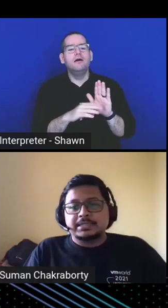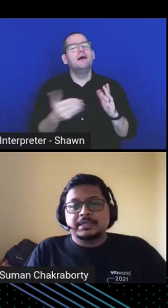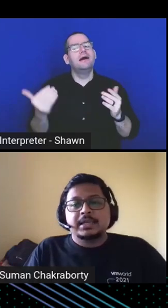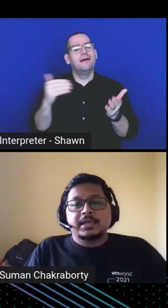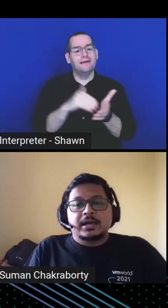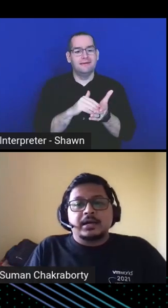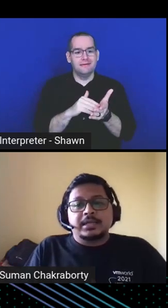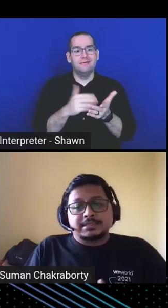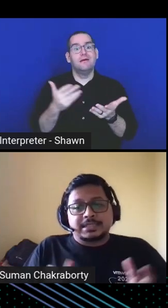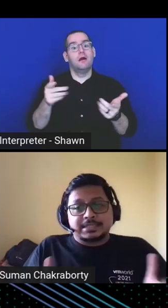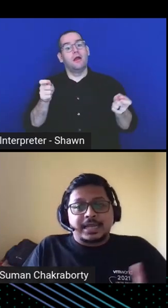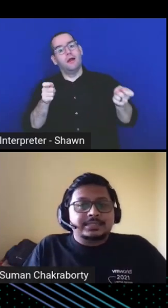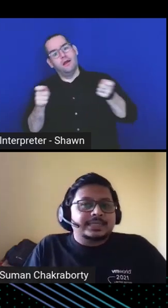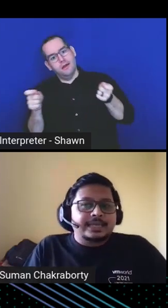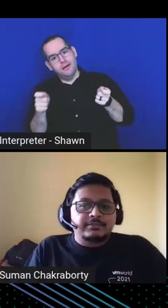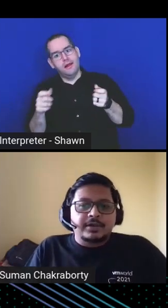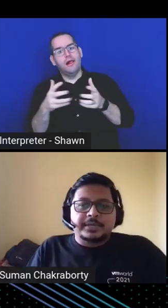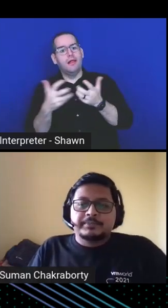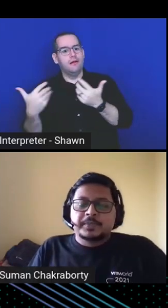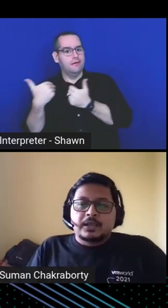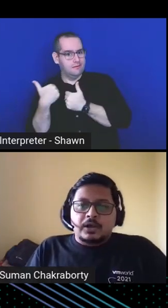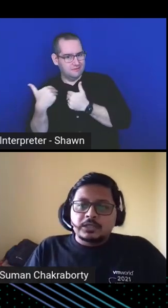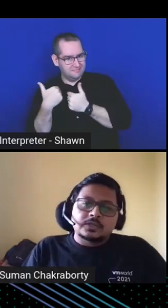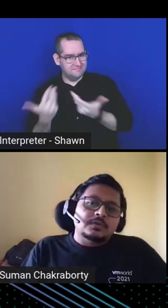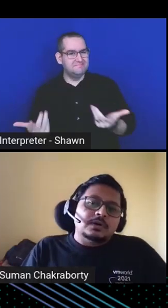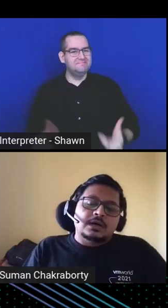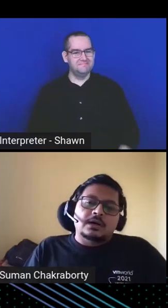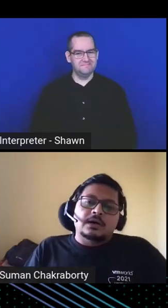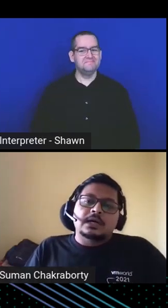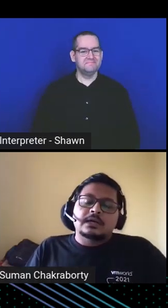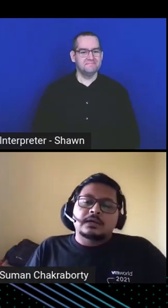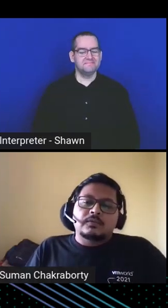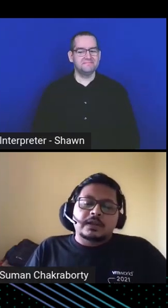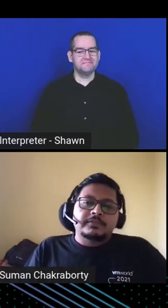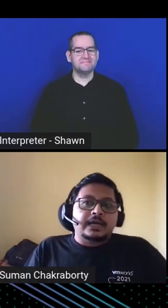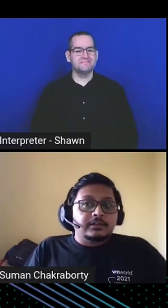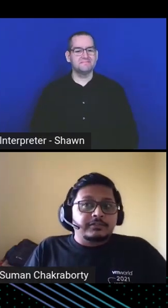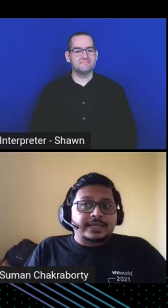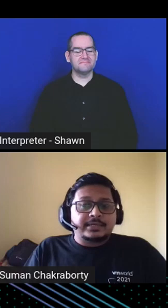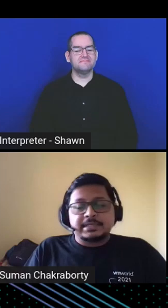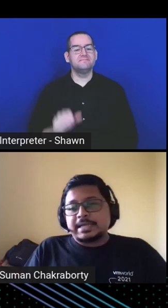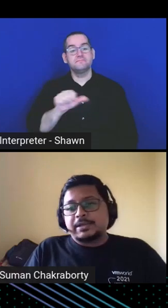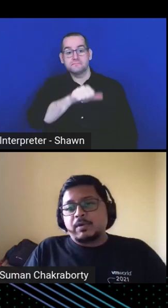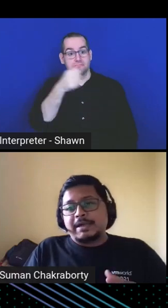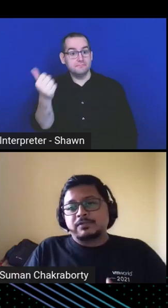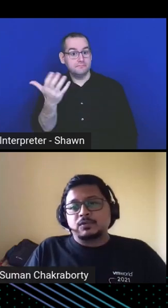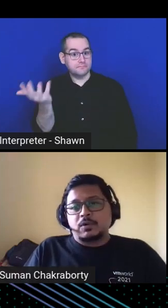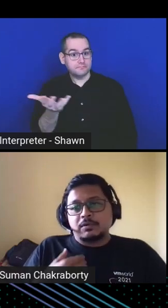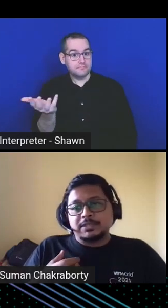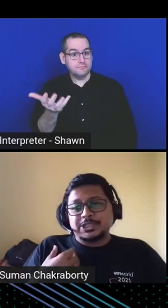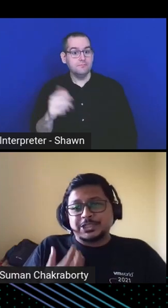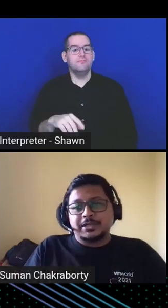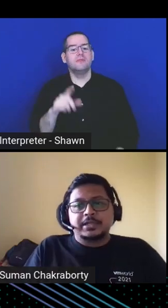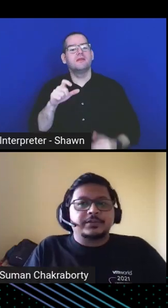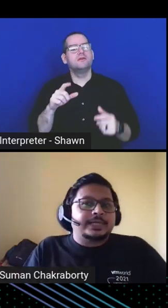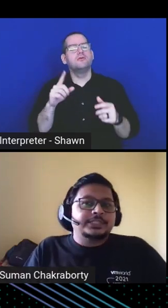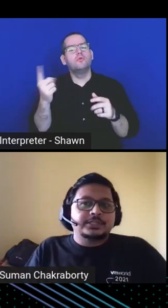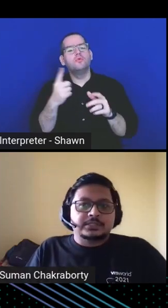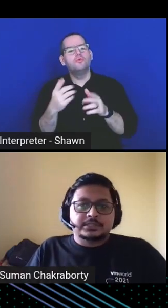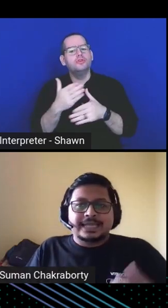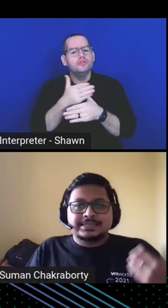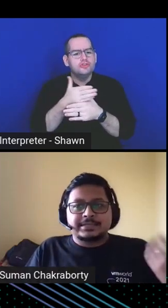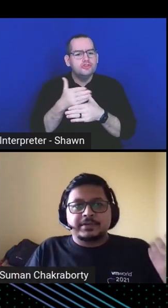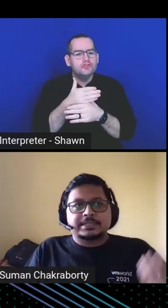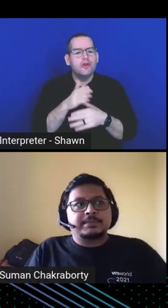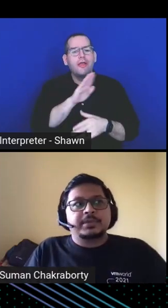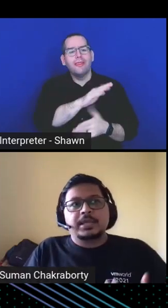in managing such a large scale environment. Also, one of the other factor is that you have to always share the